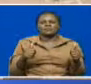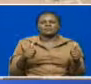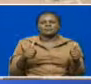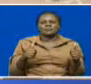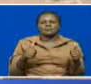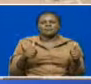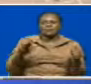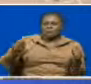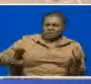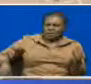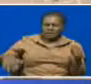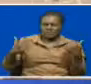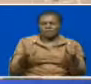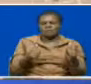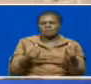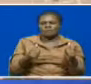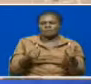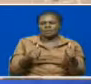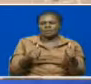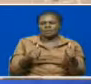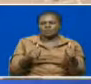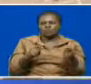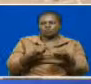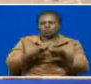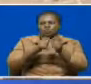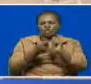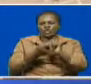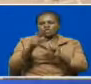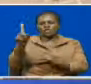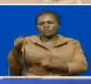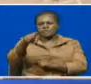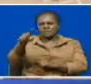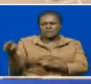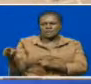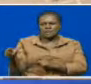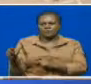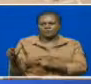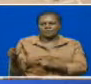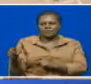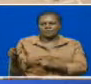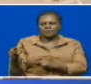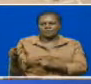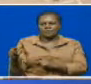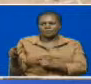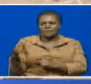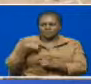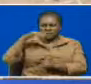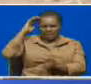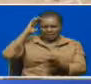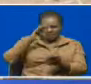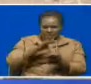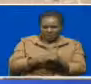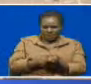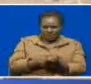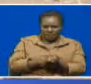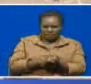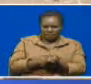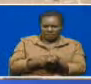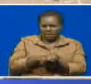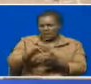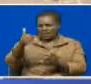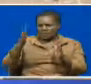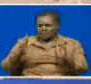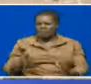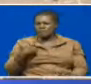is never late to make a correction of a wrong. And what I believe, because someone said